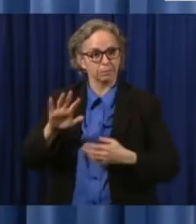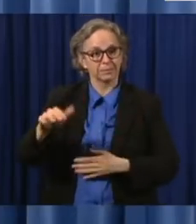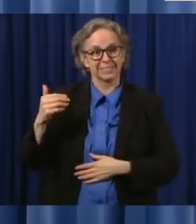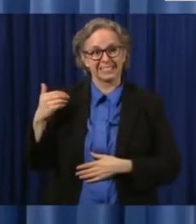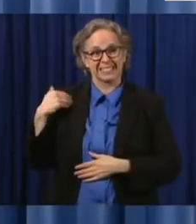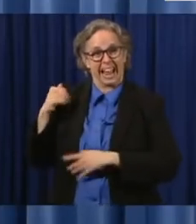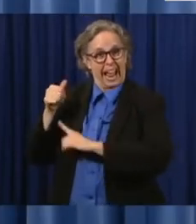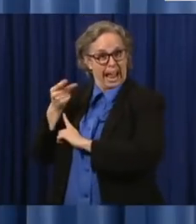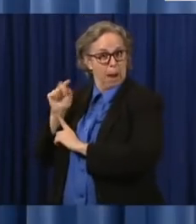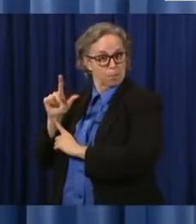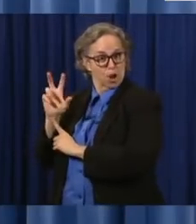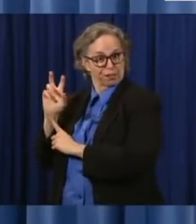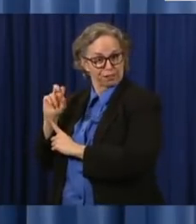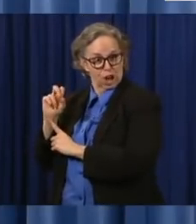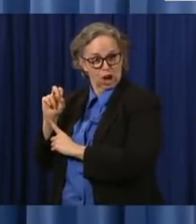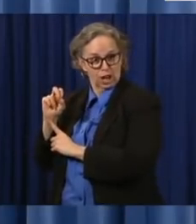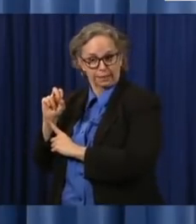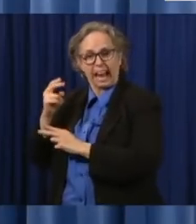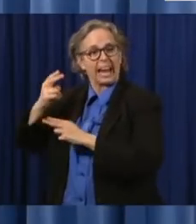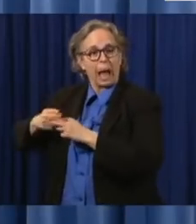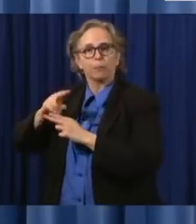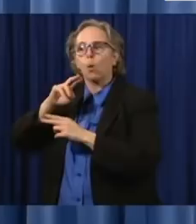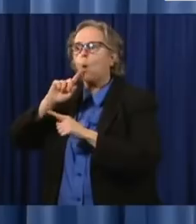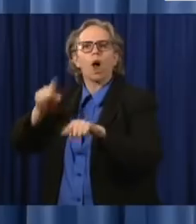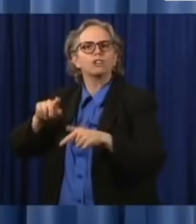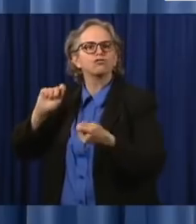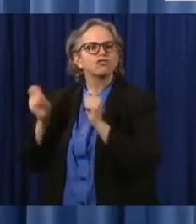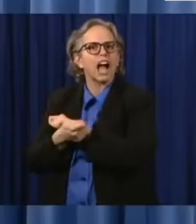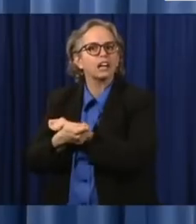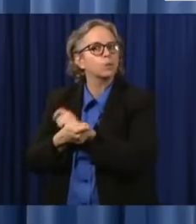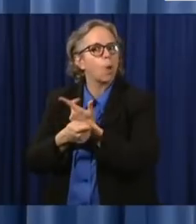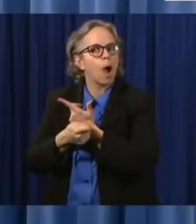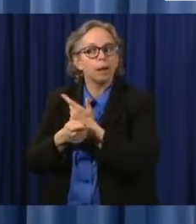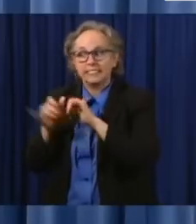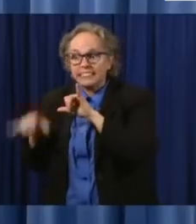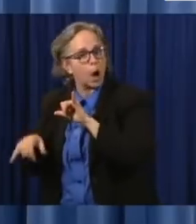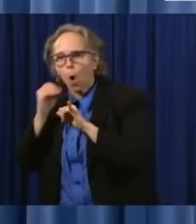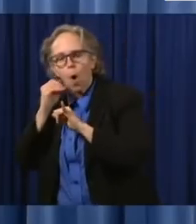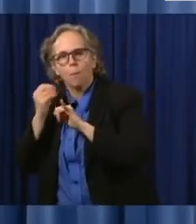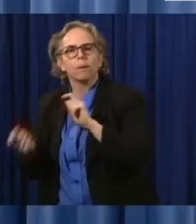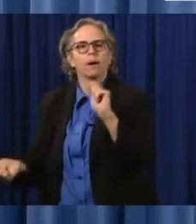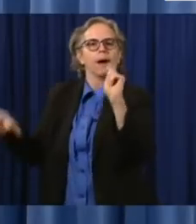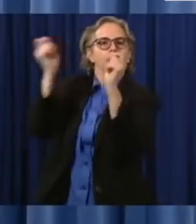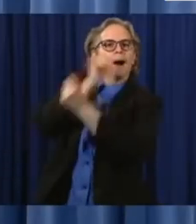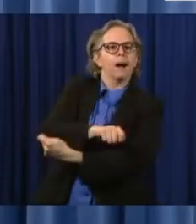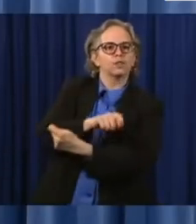from stay-at-home order to a safe-at-home order.